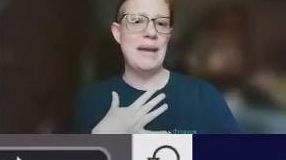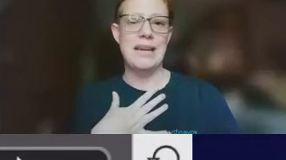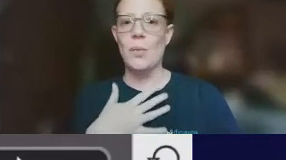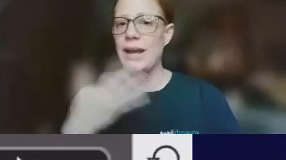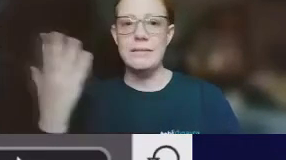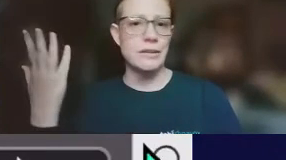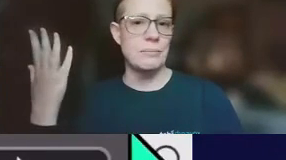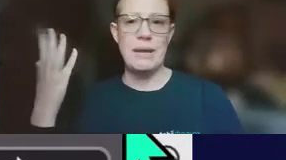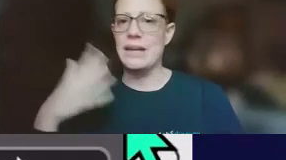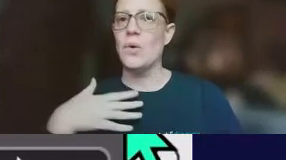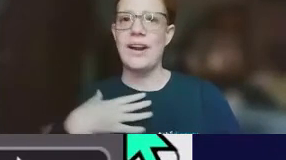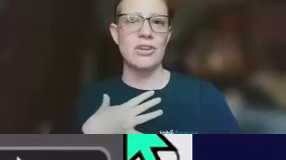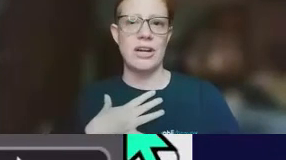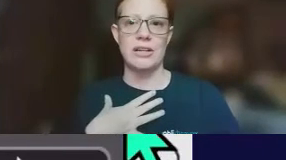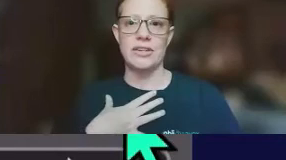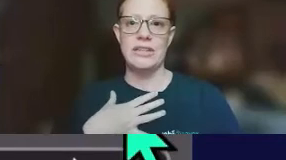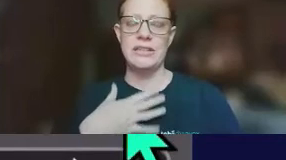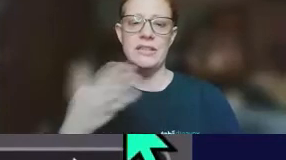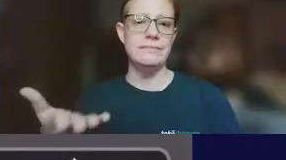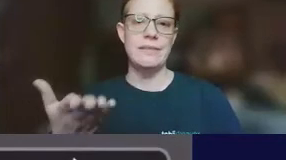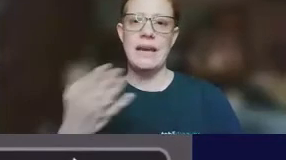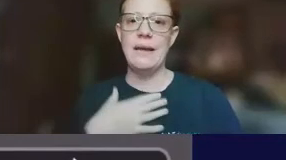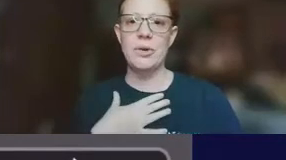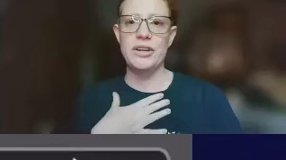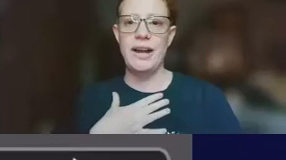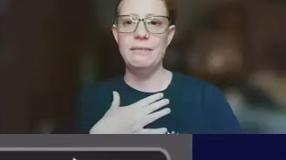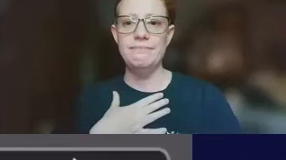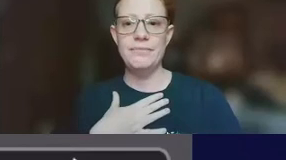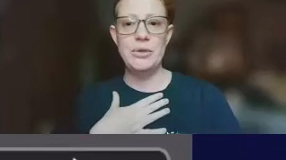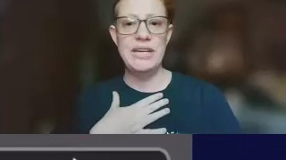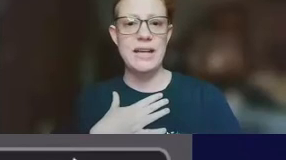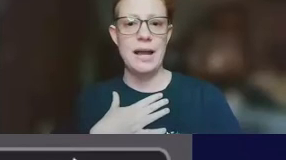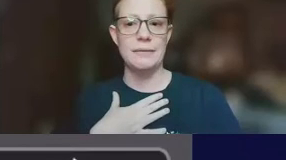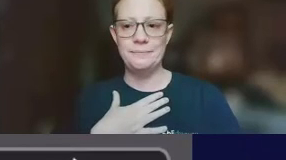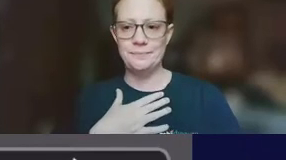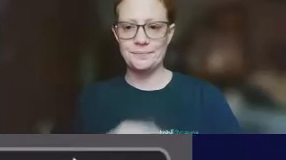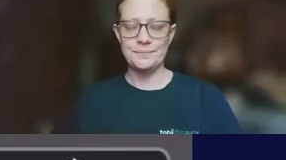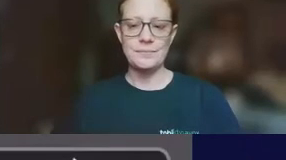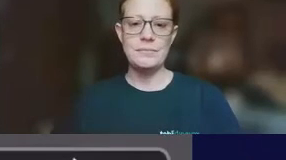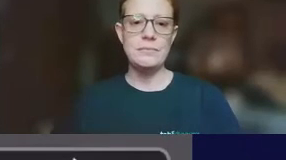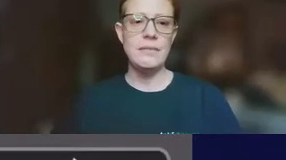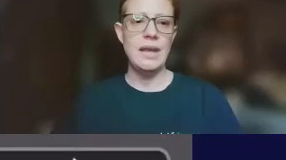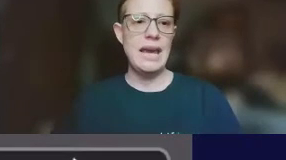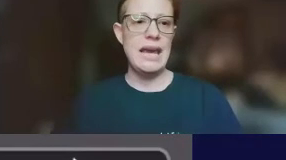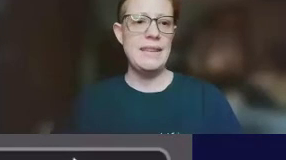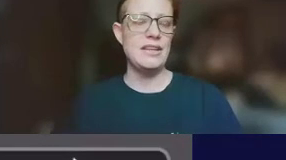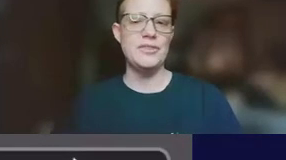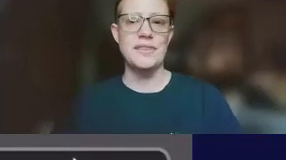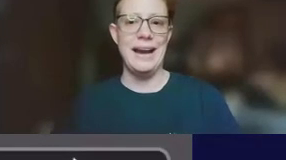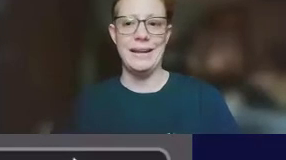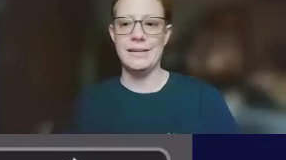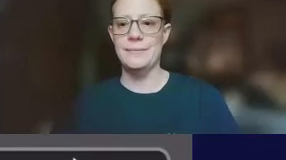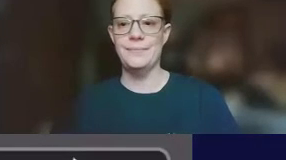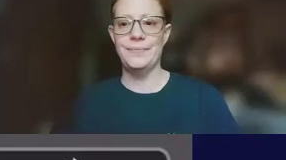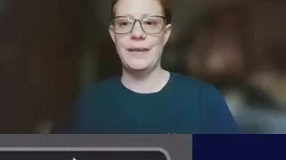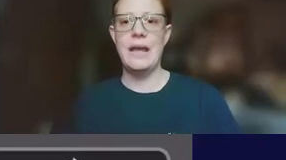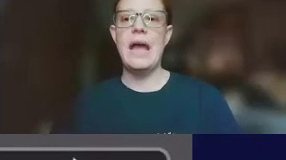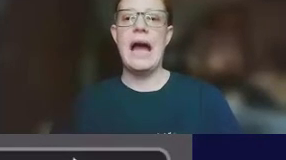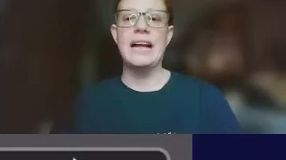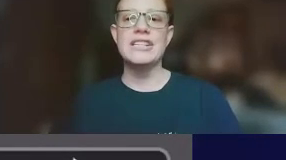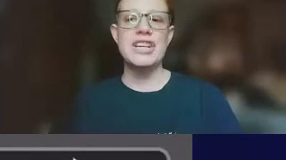make it white. You can make it whatever color you need to. And then when you're done, you hit done. And then you've got it.